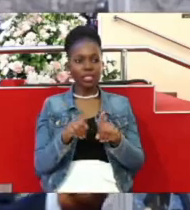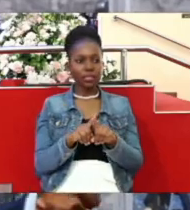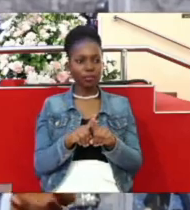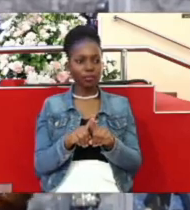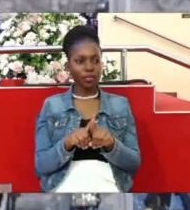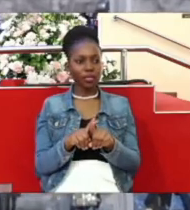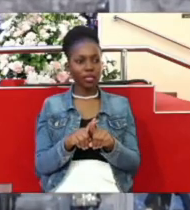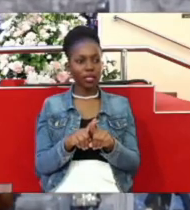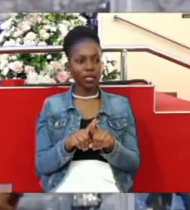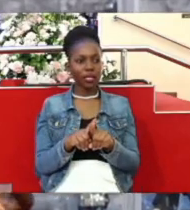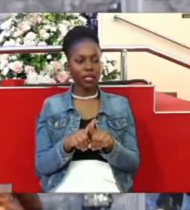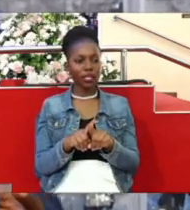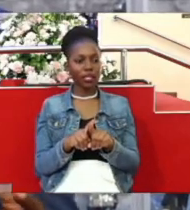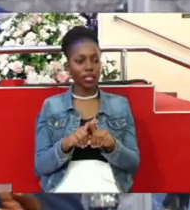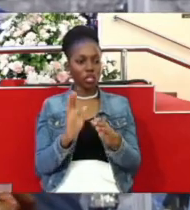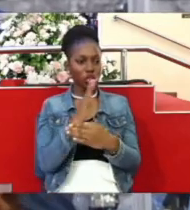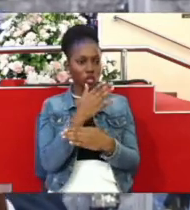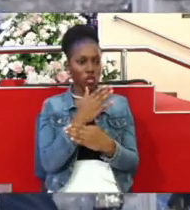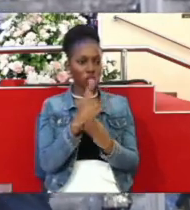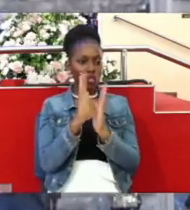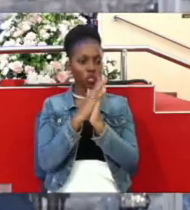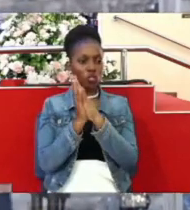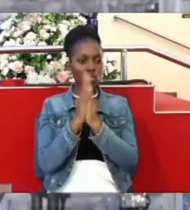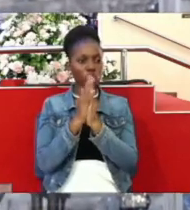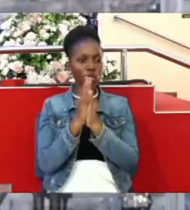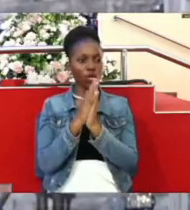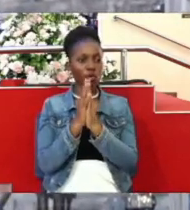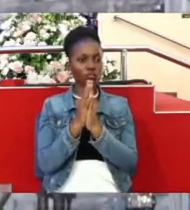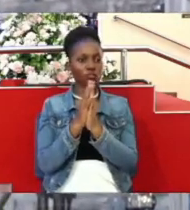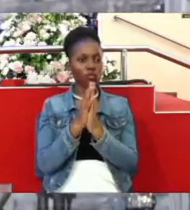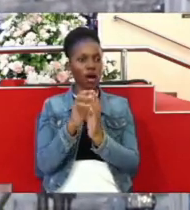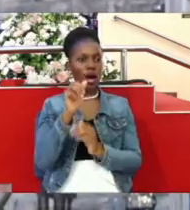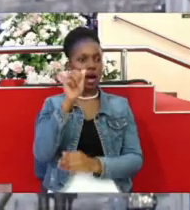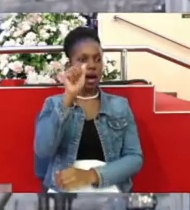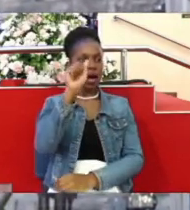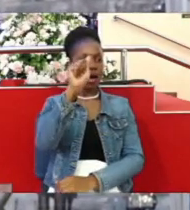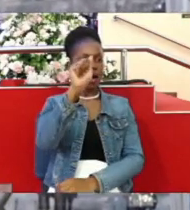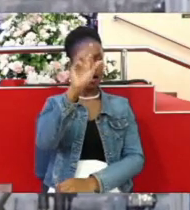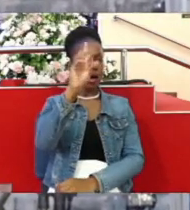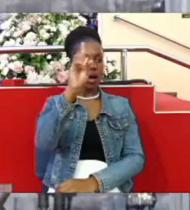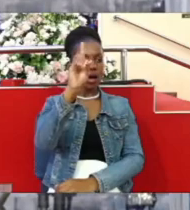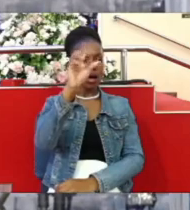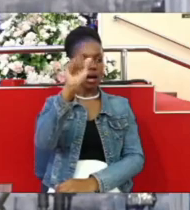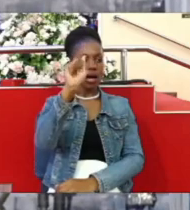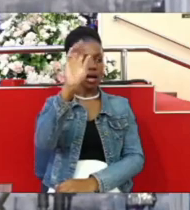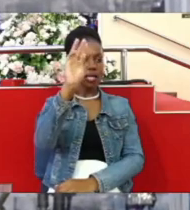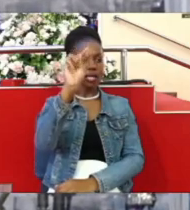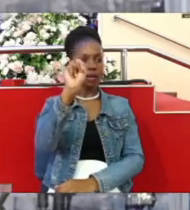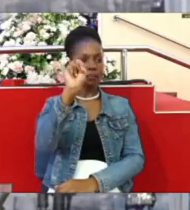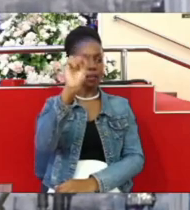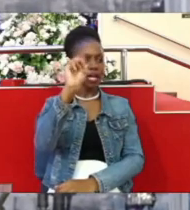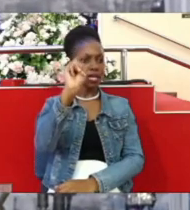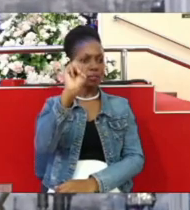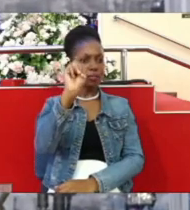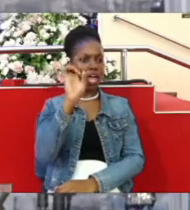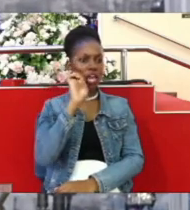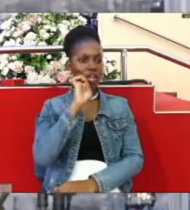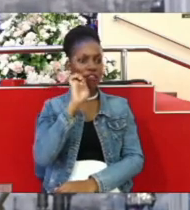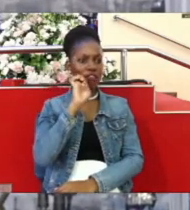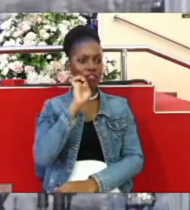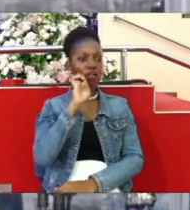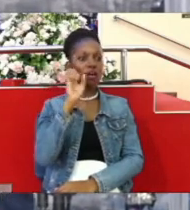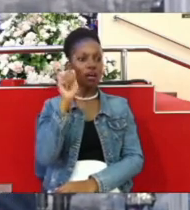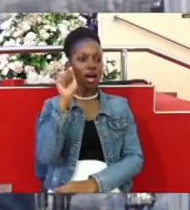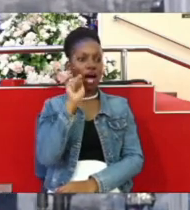Eve giving Adam that forbidden fruit. Tunaona Eva akipatia Adamu lile tunda